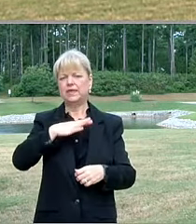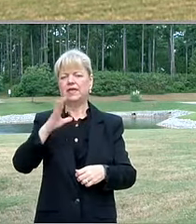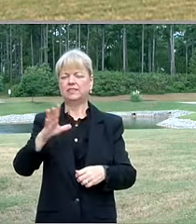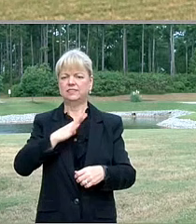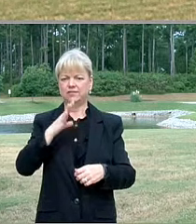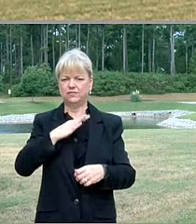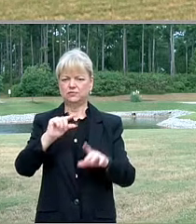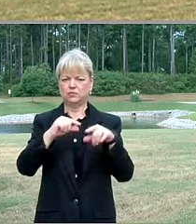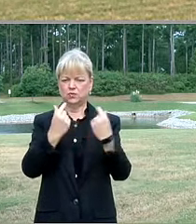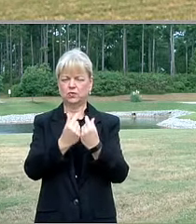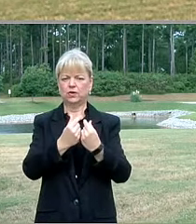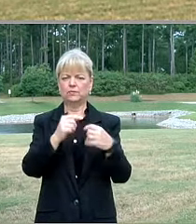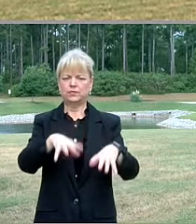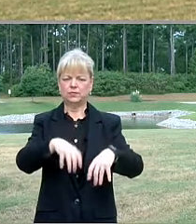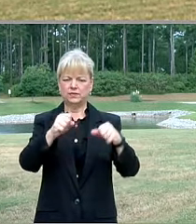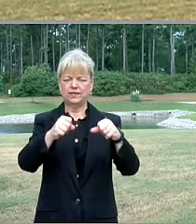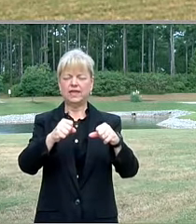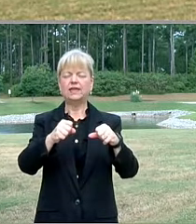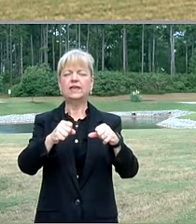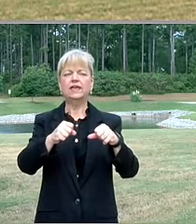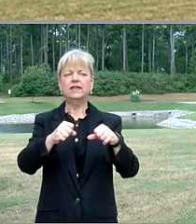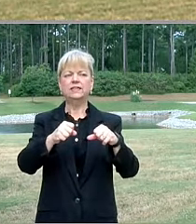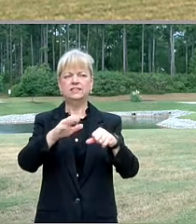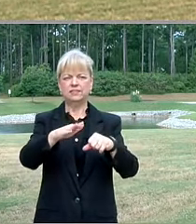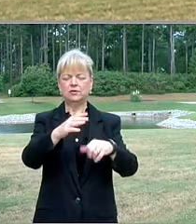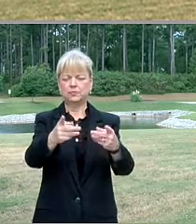will take their position with the colors.